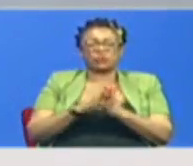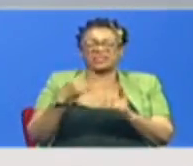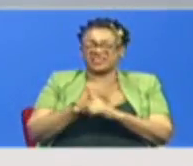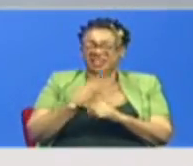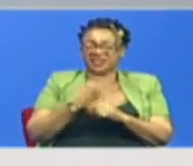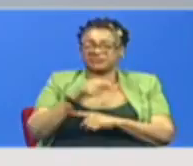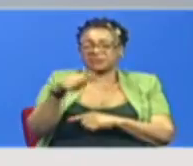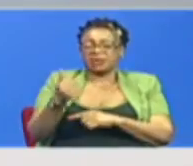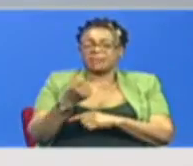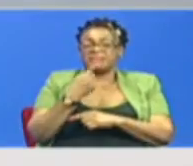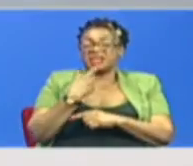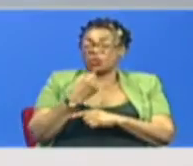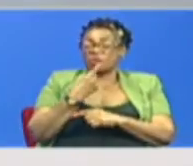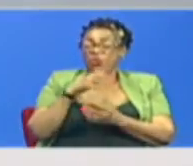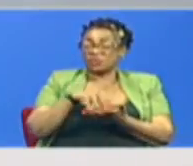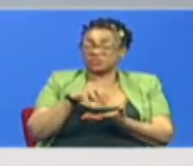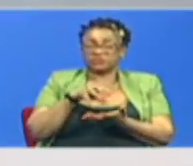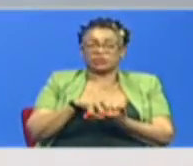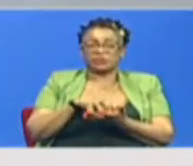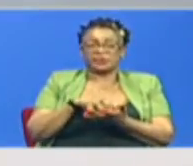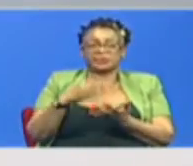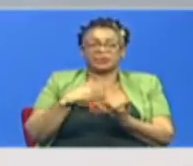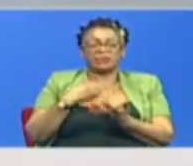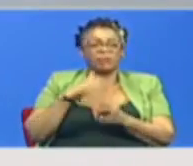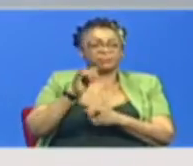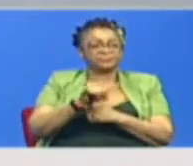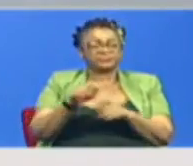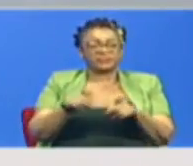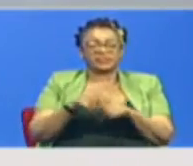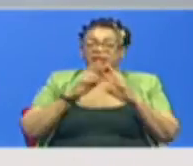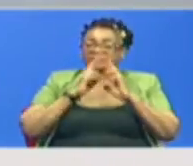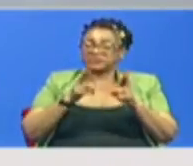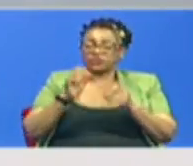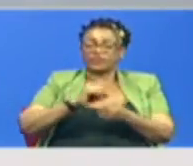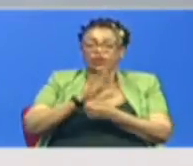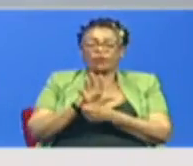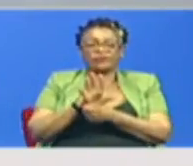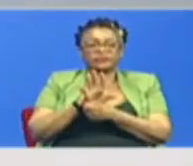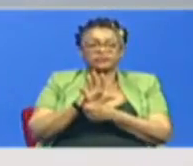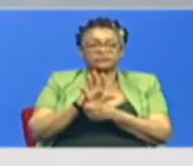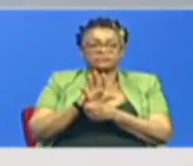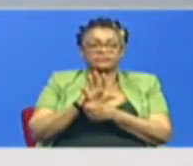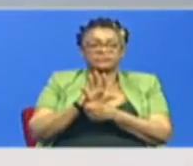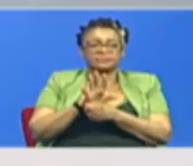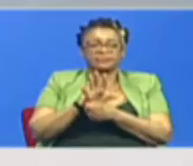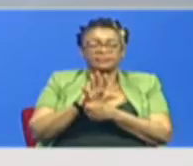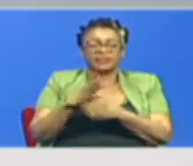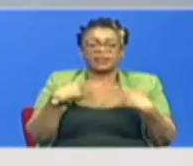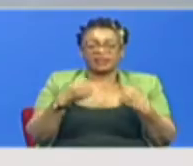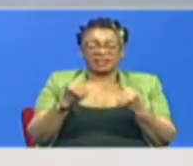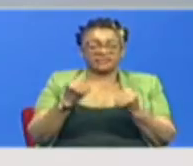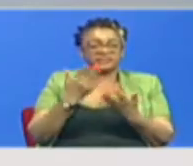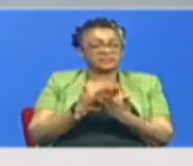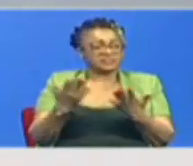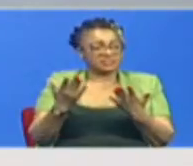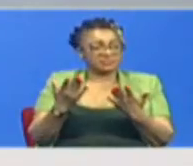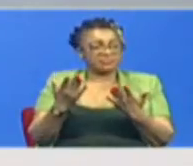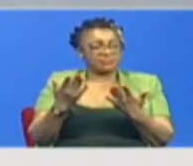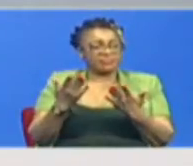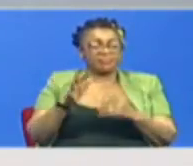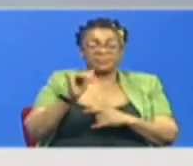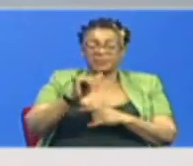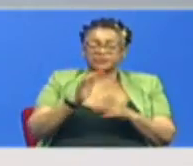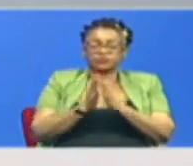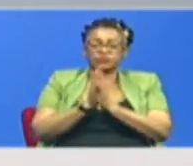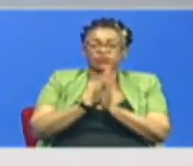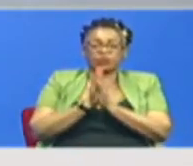conditions paying the ultimate price as a result of the preventative controls in various health facilities. And such is the story of a